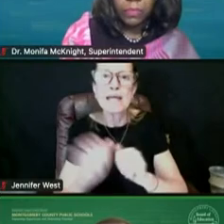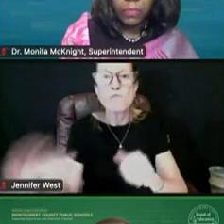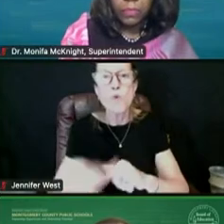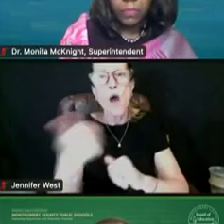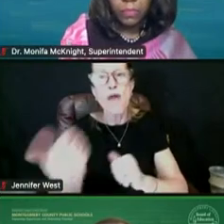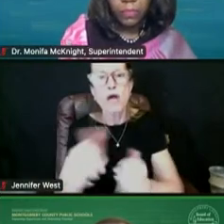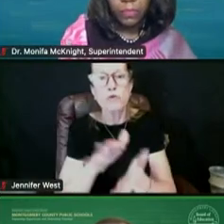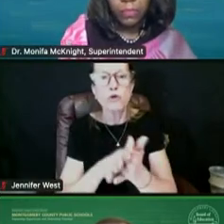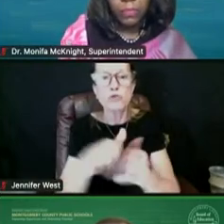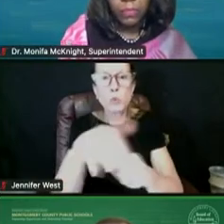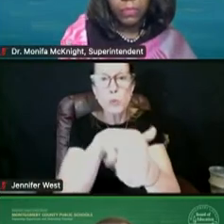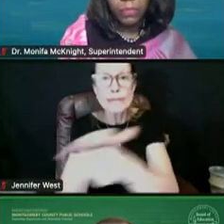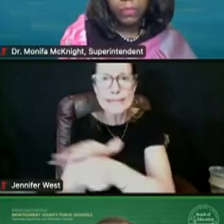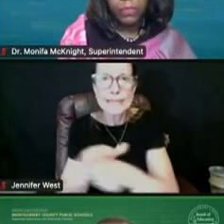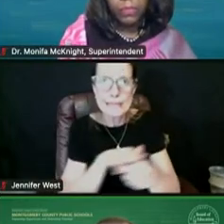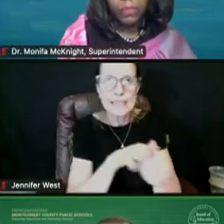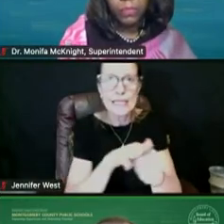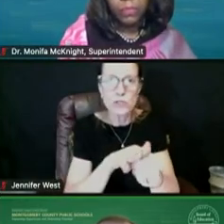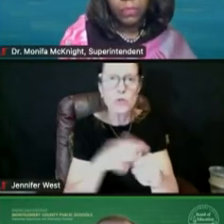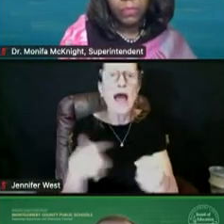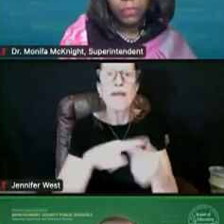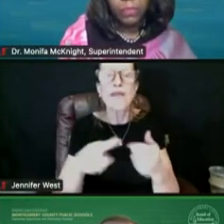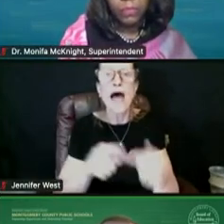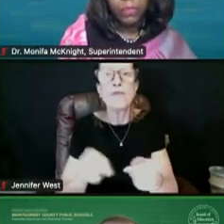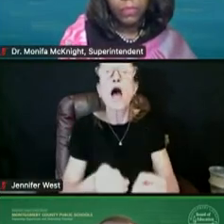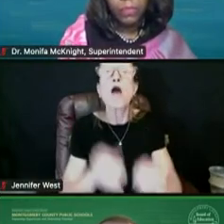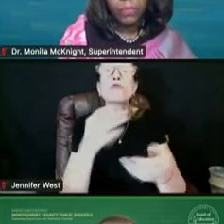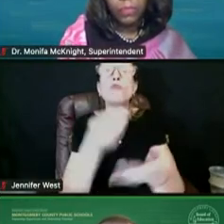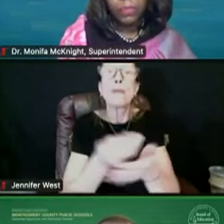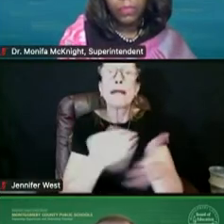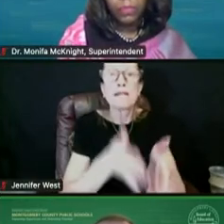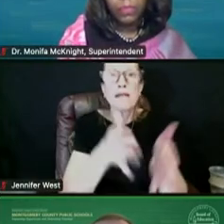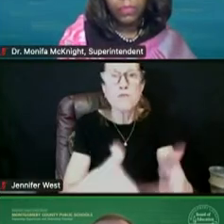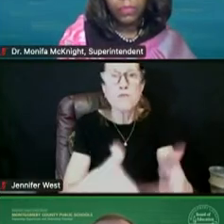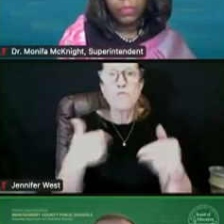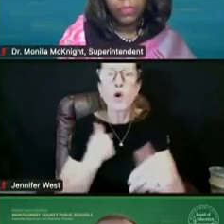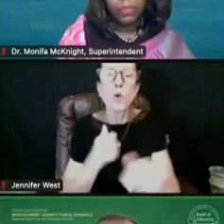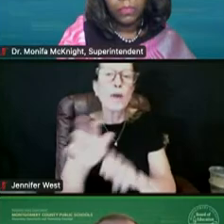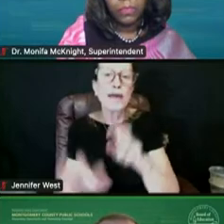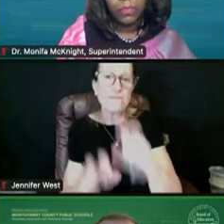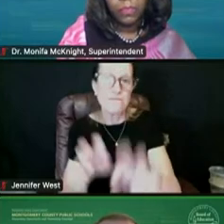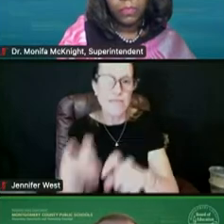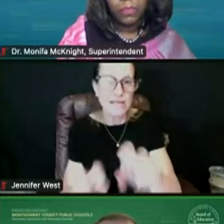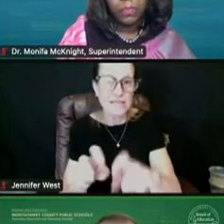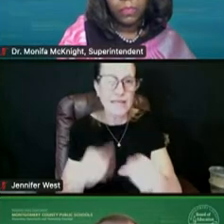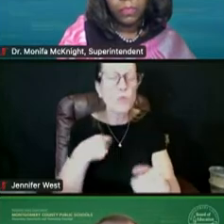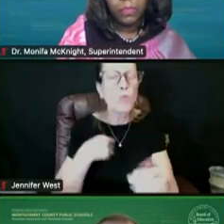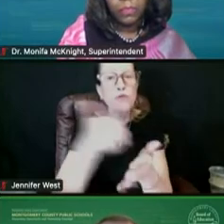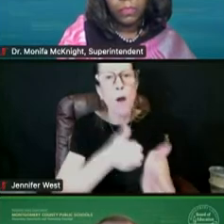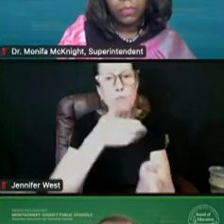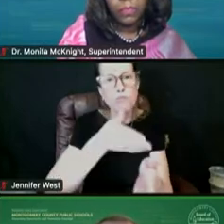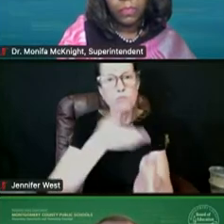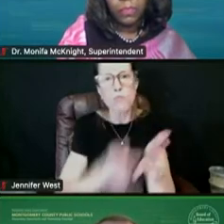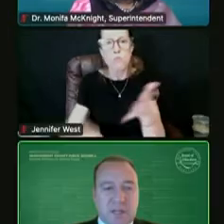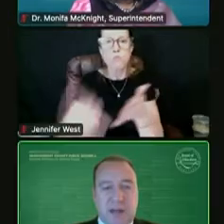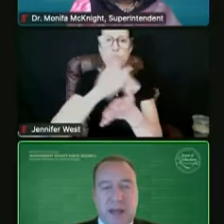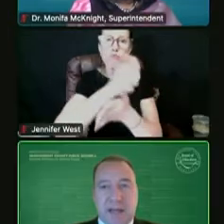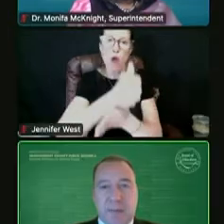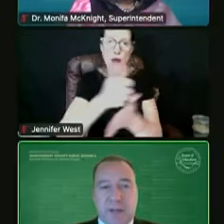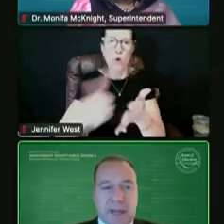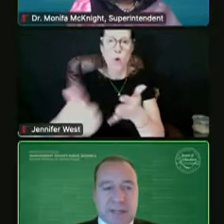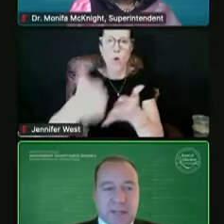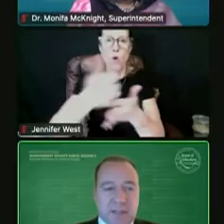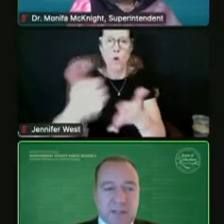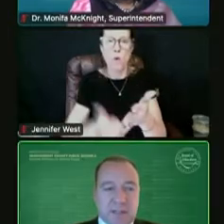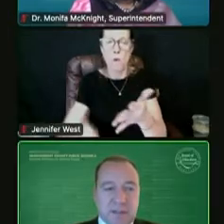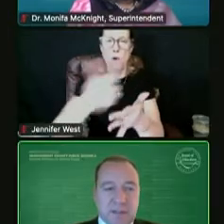additional money and strategically invested it in the strategic priorities that the superintendent has discussed, which are achieving